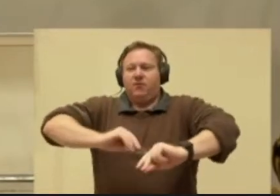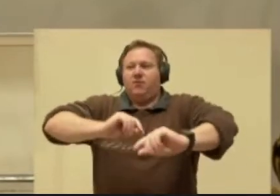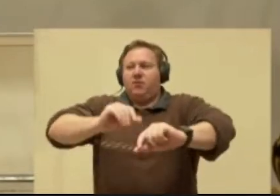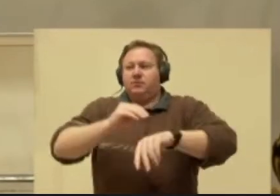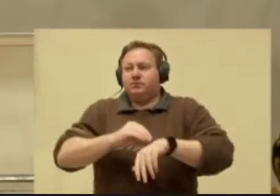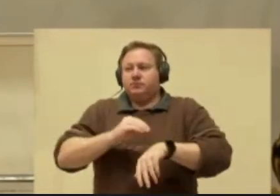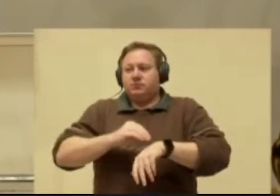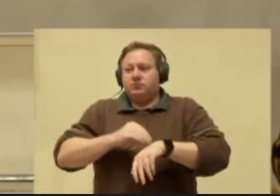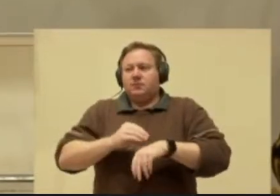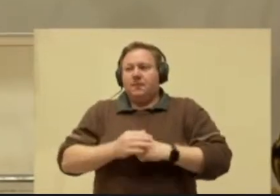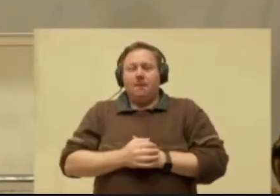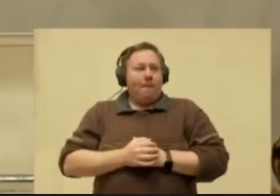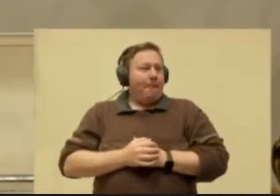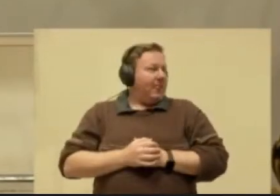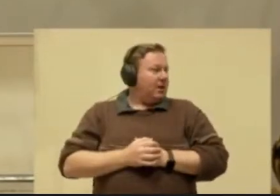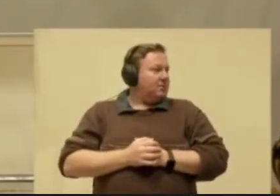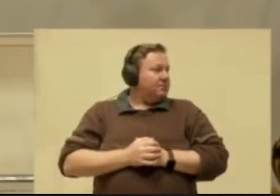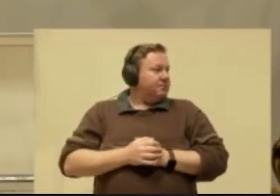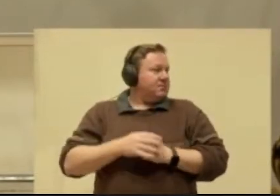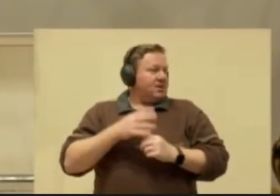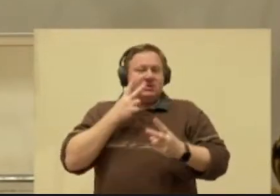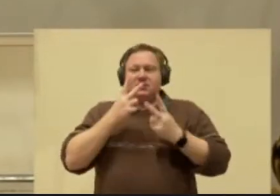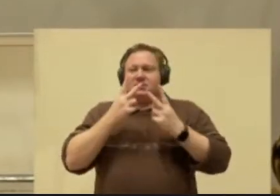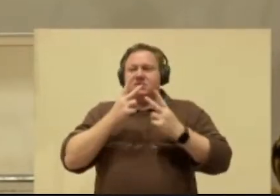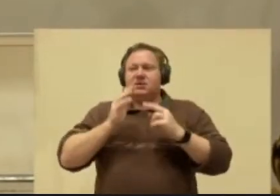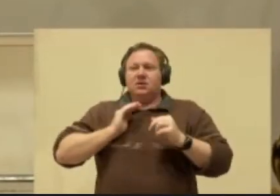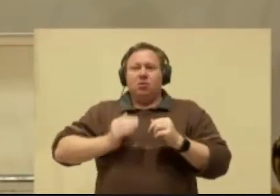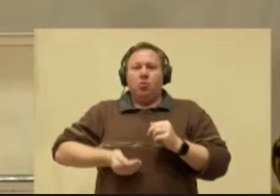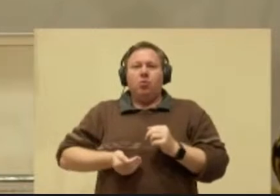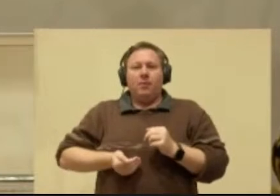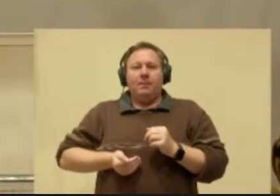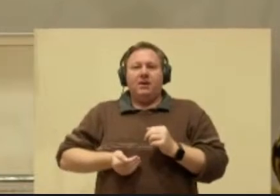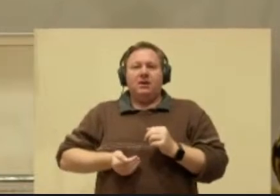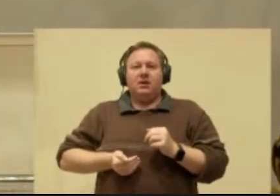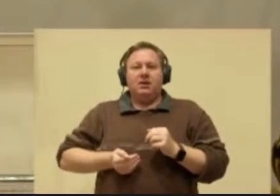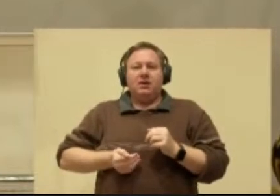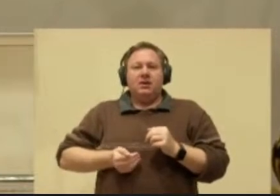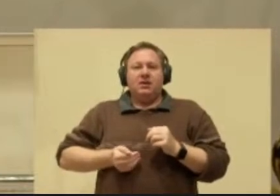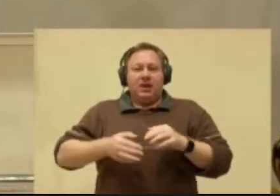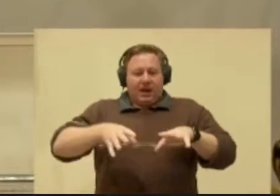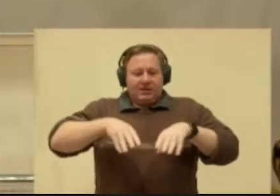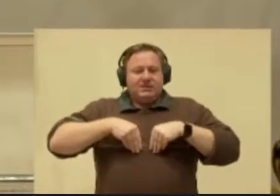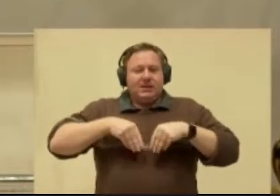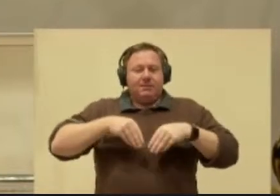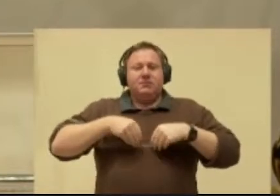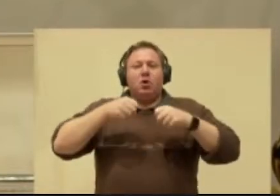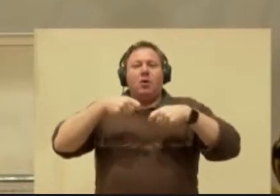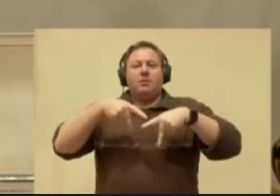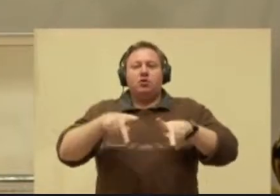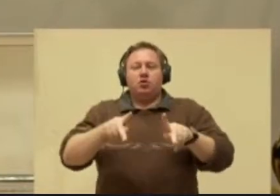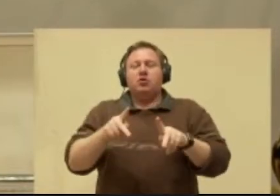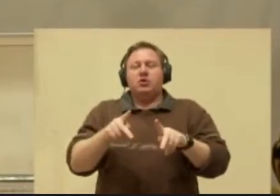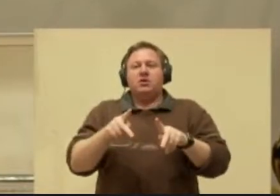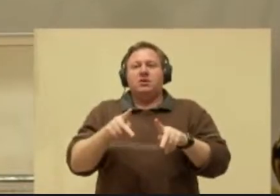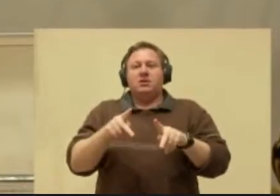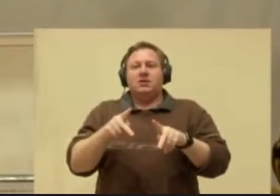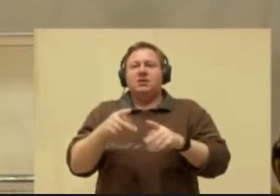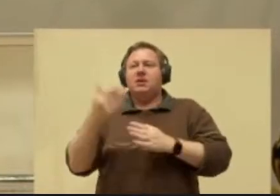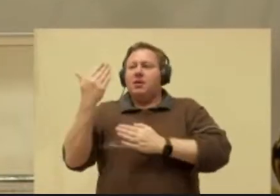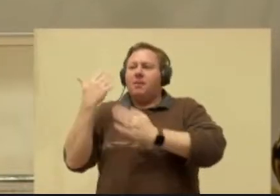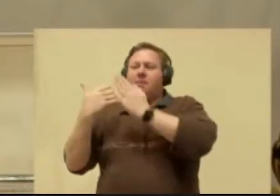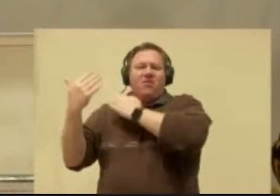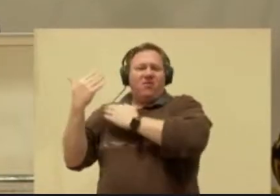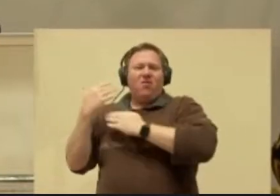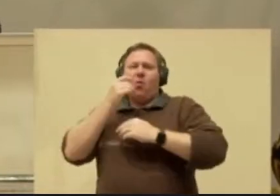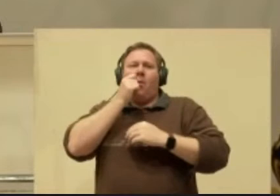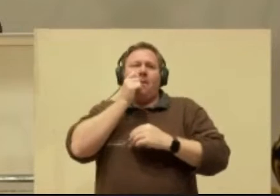labor as we see women being considered for opportunities that were historically set aside for